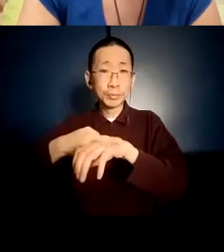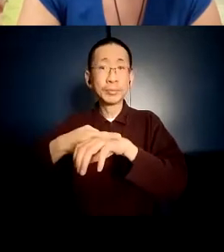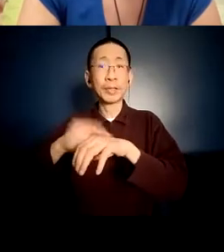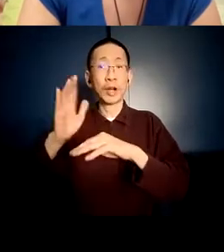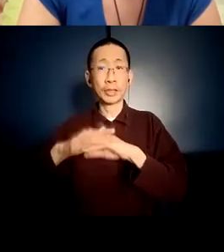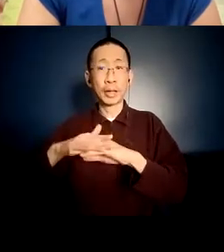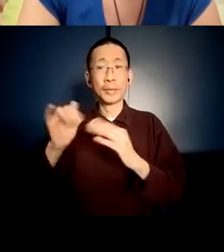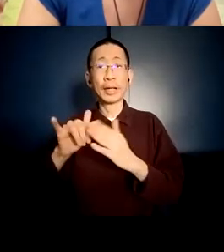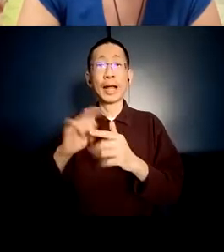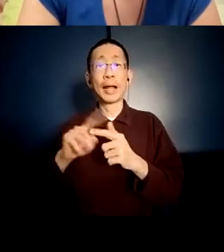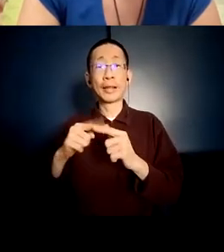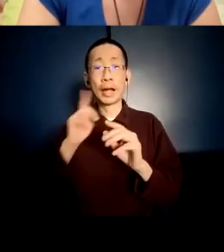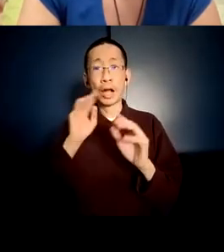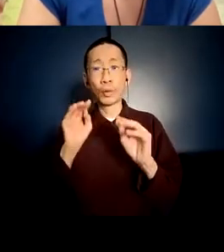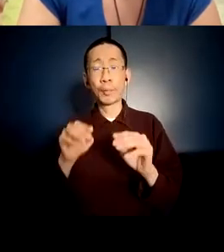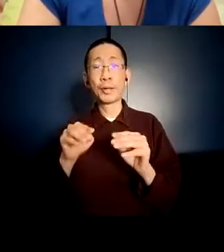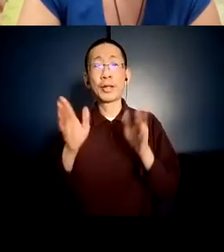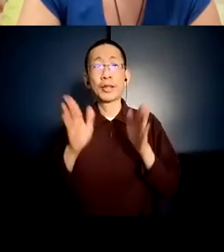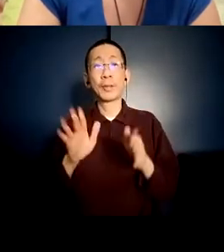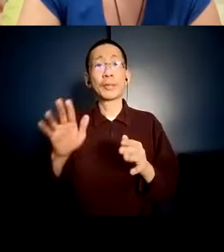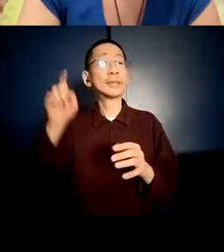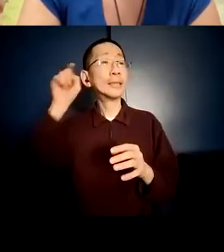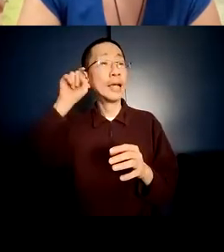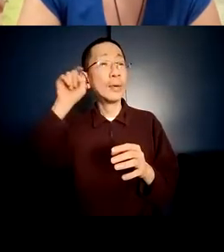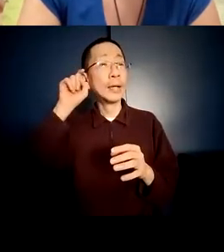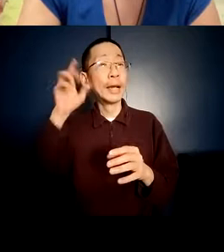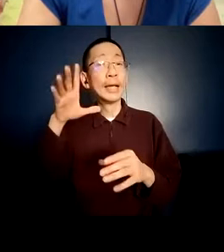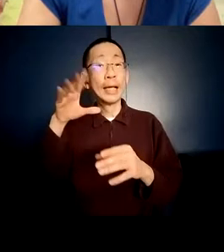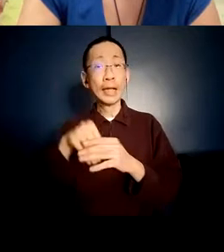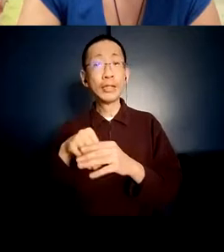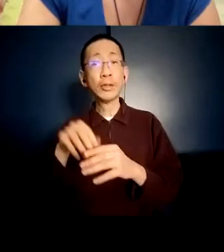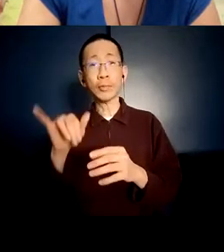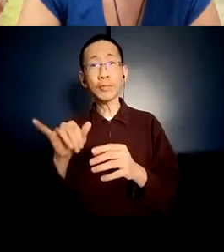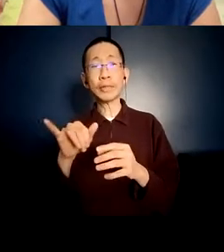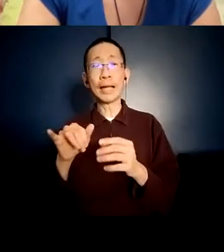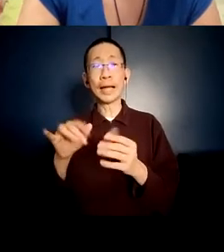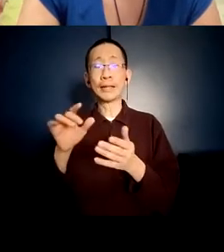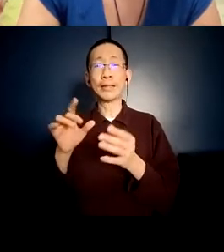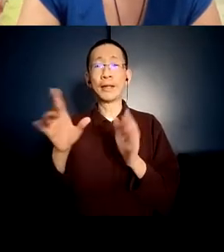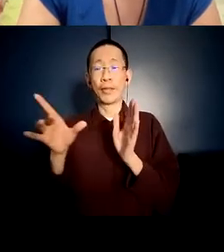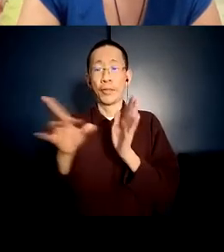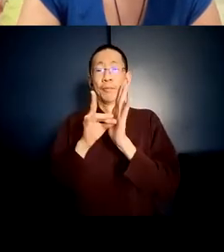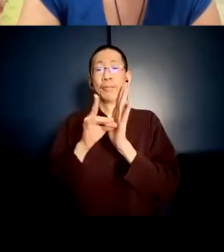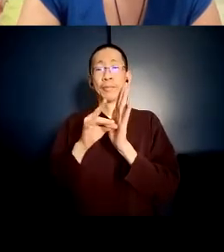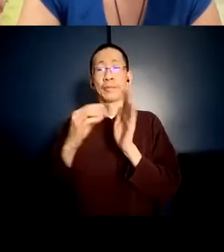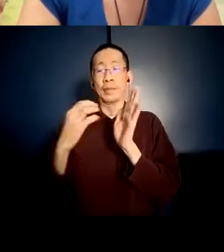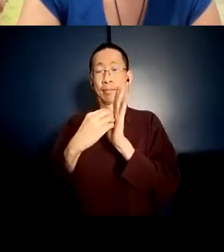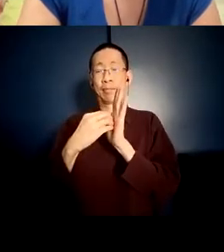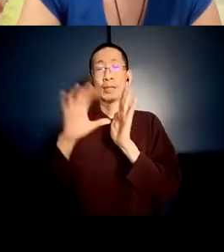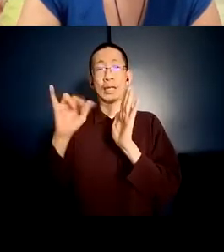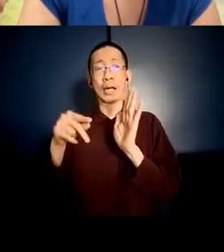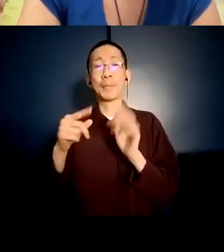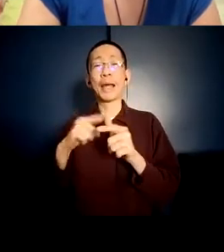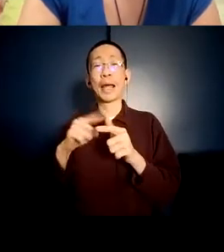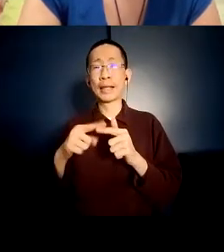then I will put the person's hearing aid into that little suction cup, and I'll be able to listen to the hearing